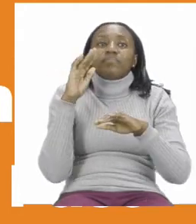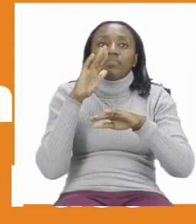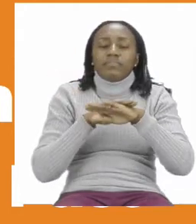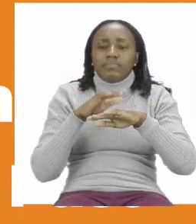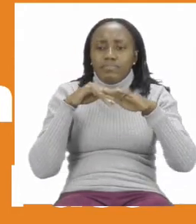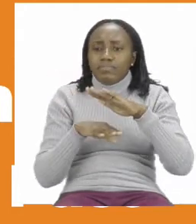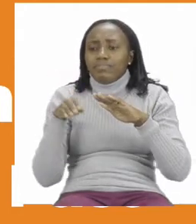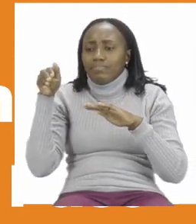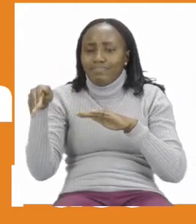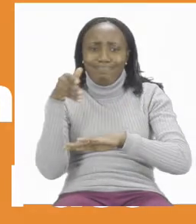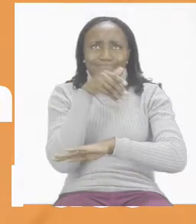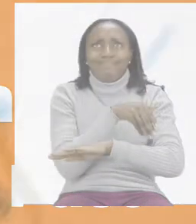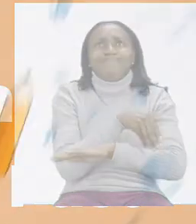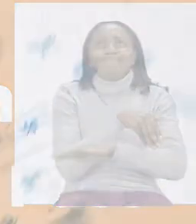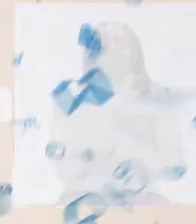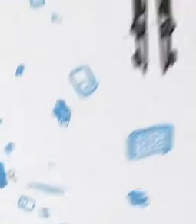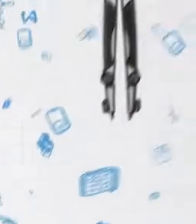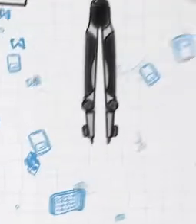prepositions.